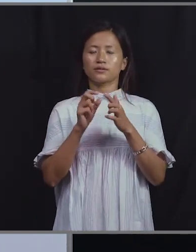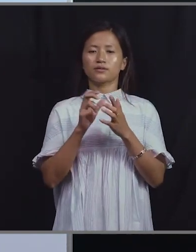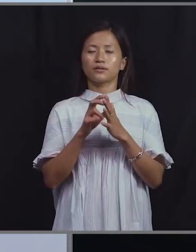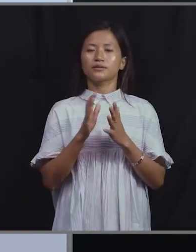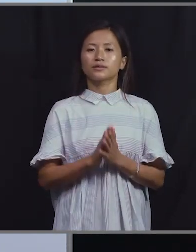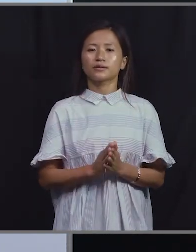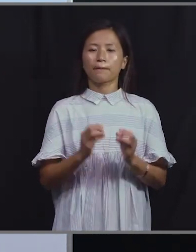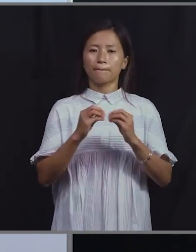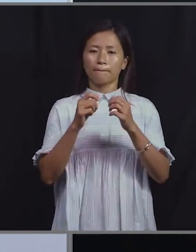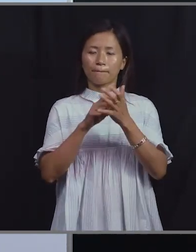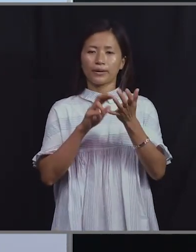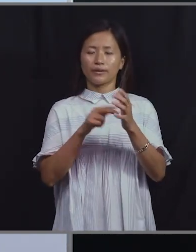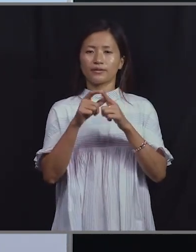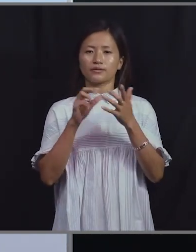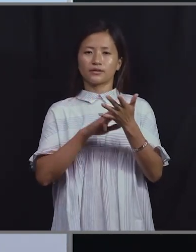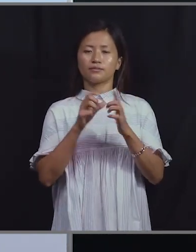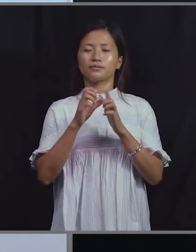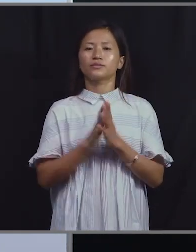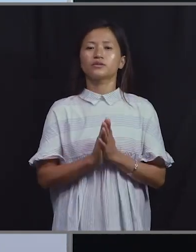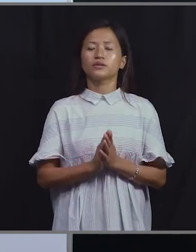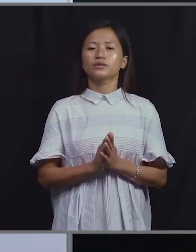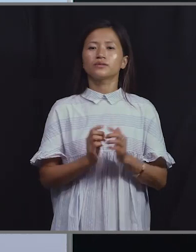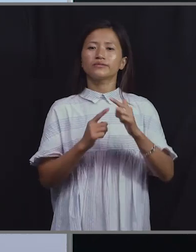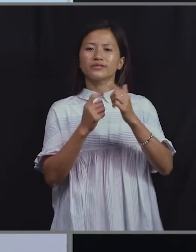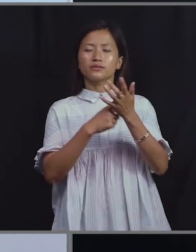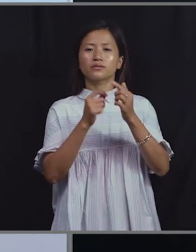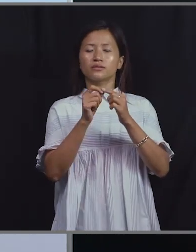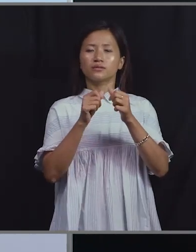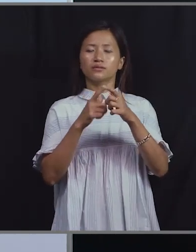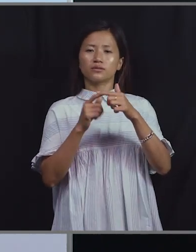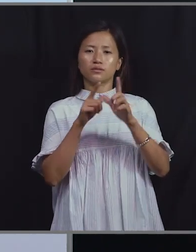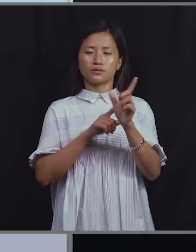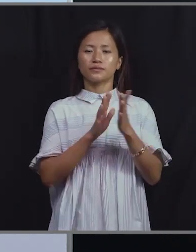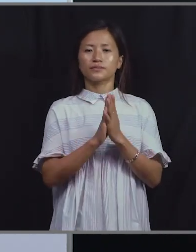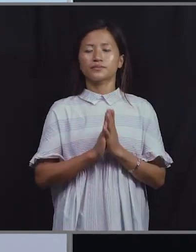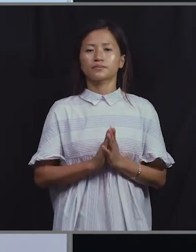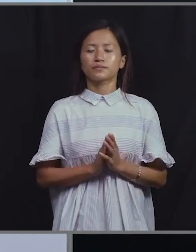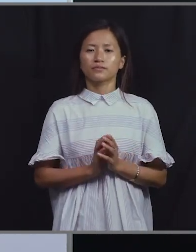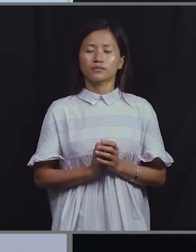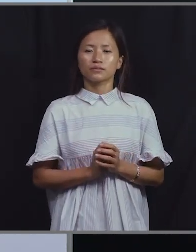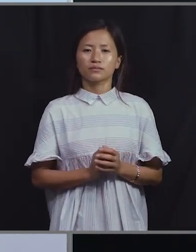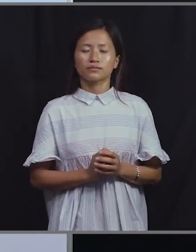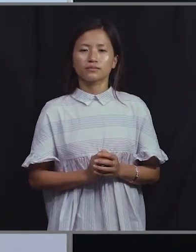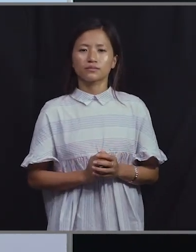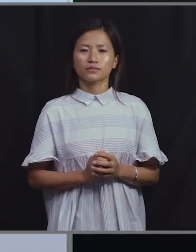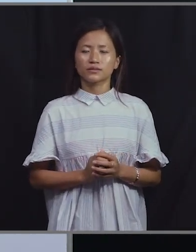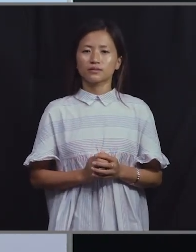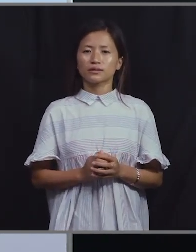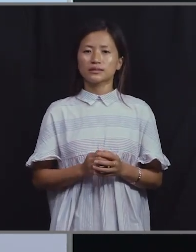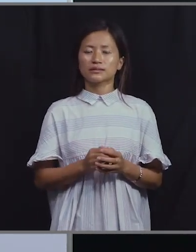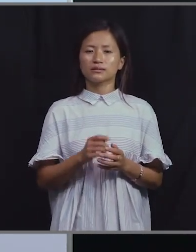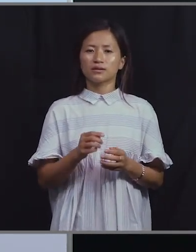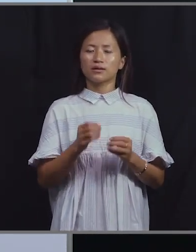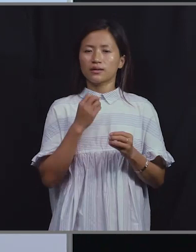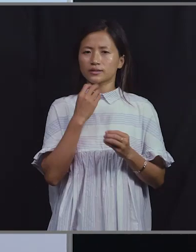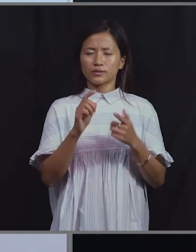Okay? In this Limited Test Ban Treaty, here, test ban, it's especially